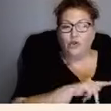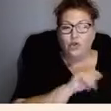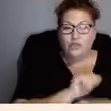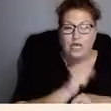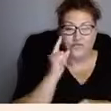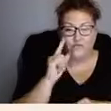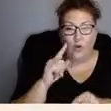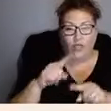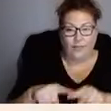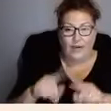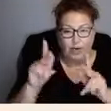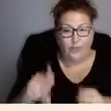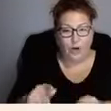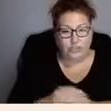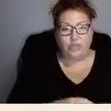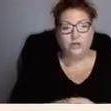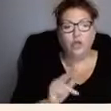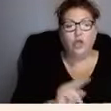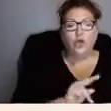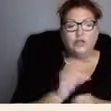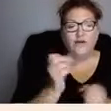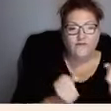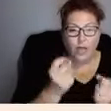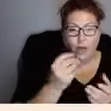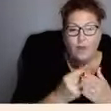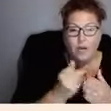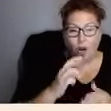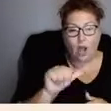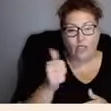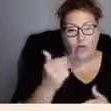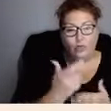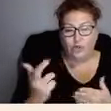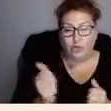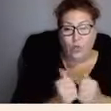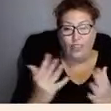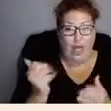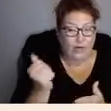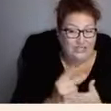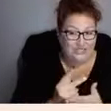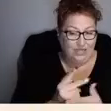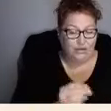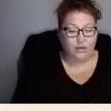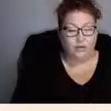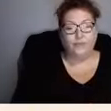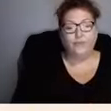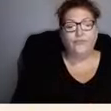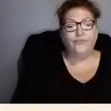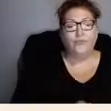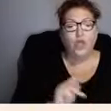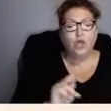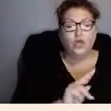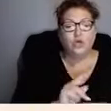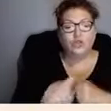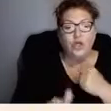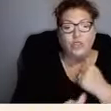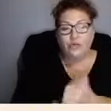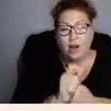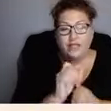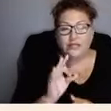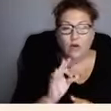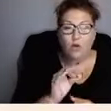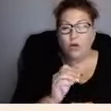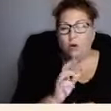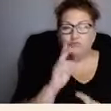person, using their vehicle, money, or other resources without consent, using threat or menacing looks or body language